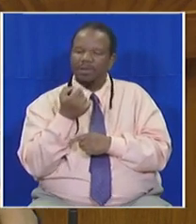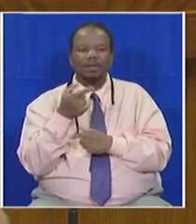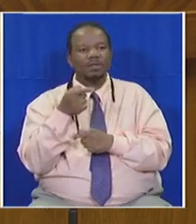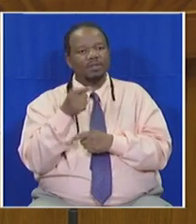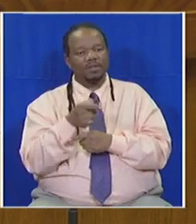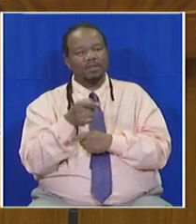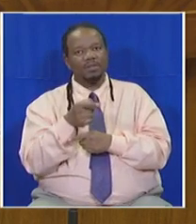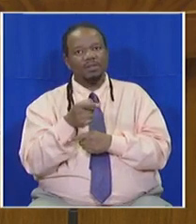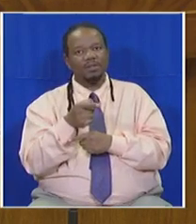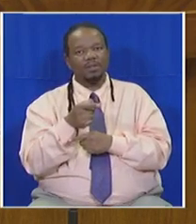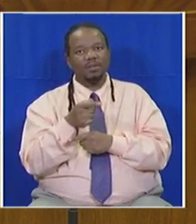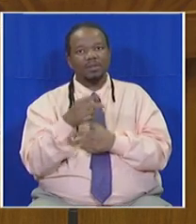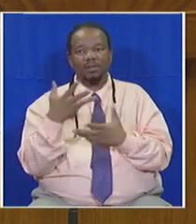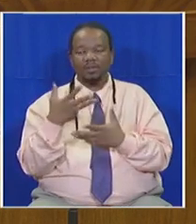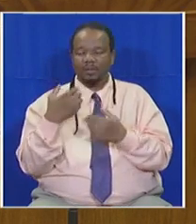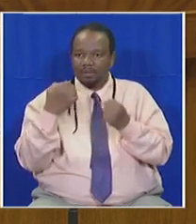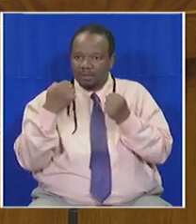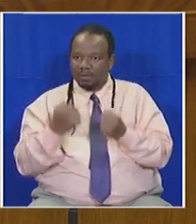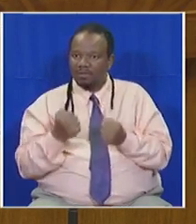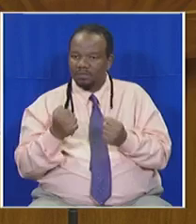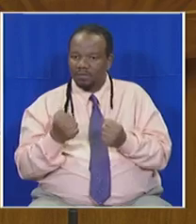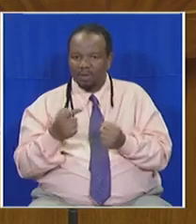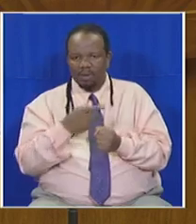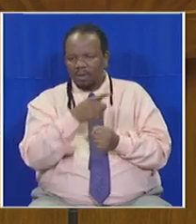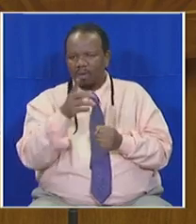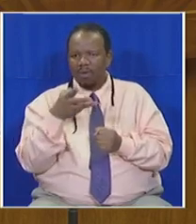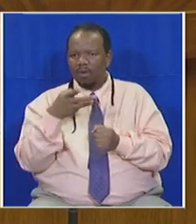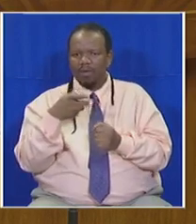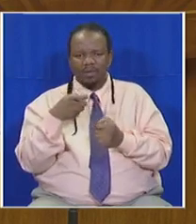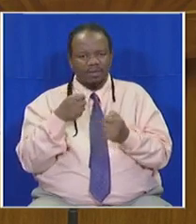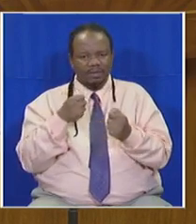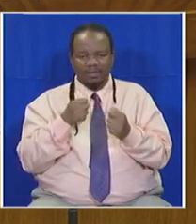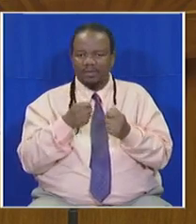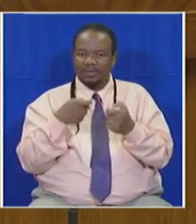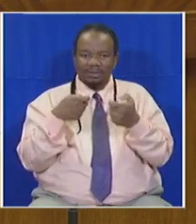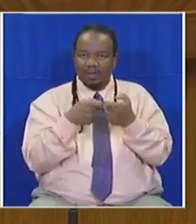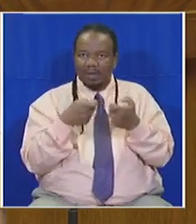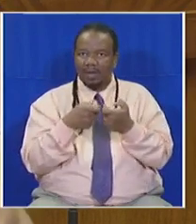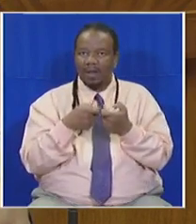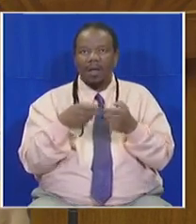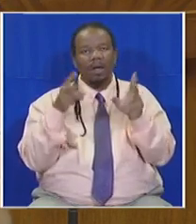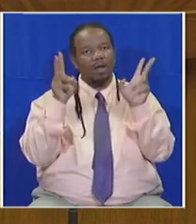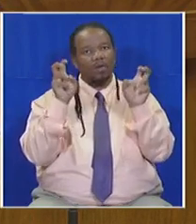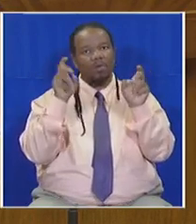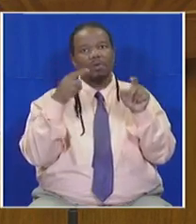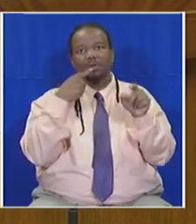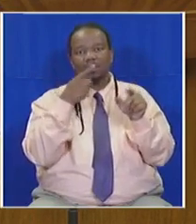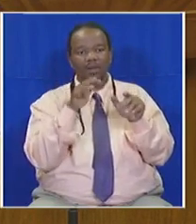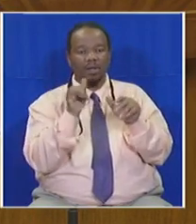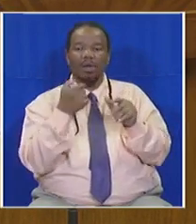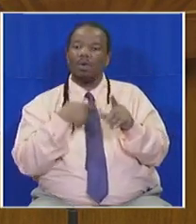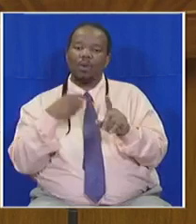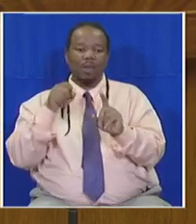This is complicated, and tough struggle, close quote. He continues to say, quote, the fight against the enemy